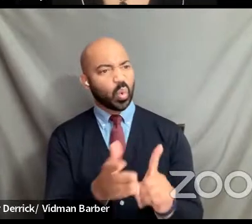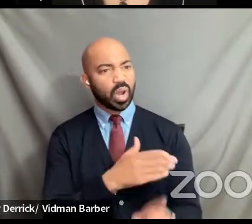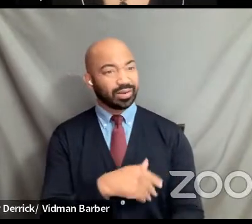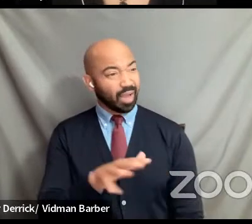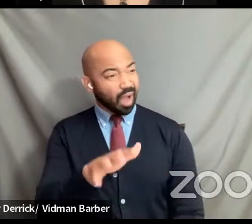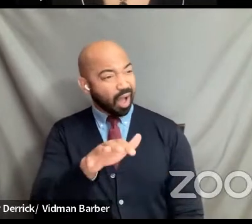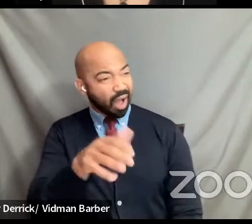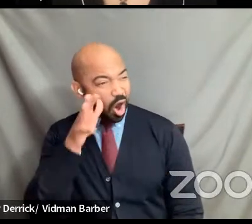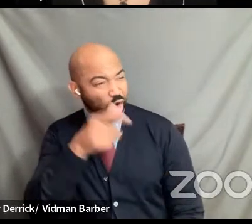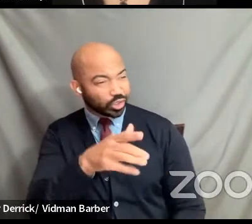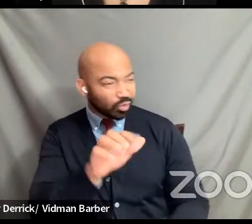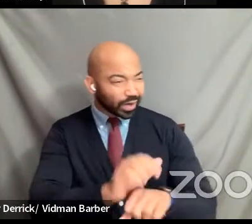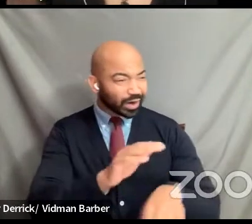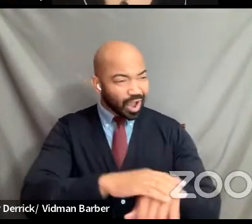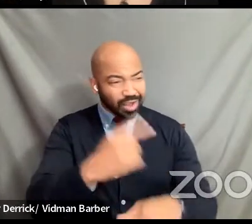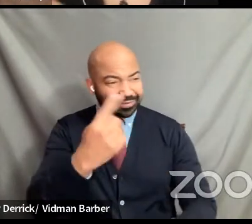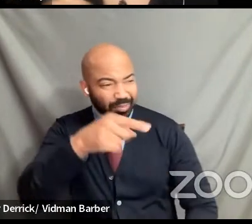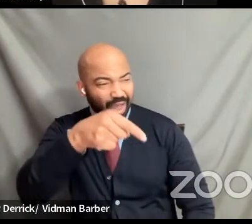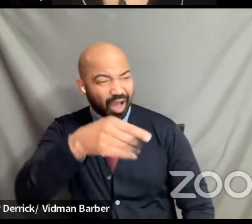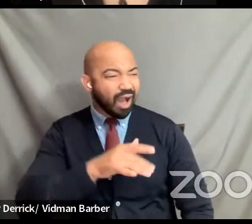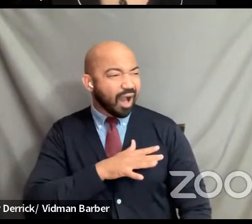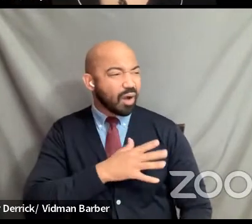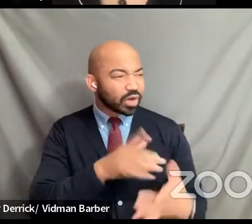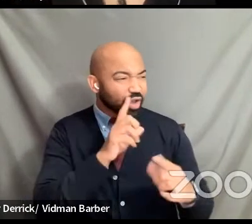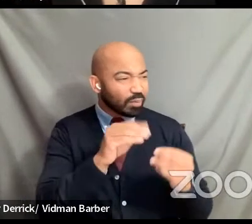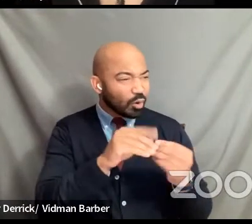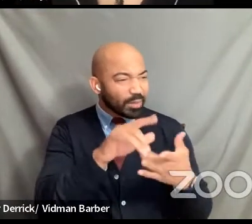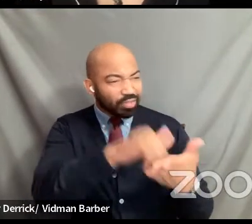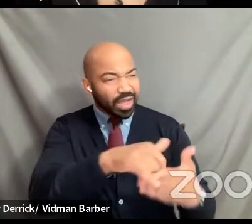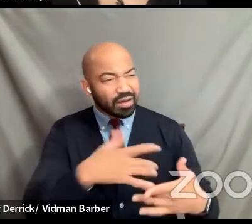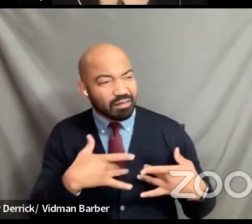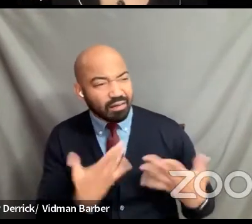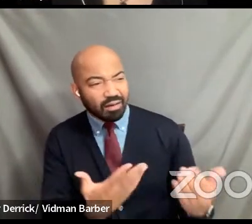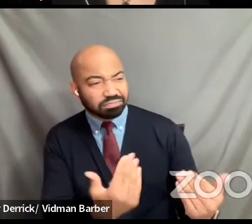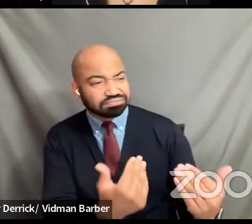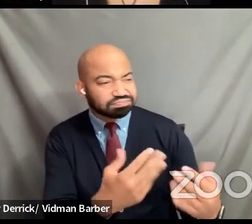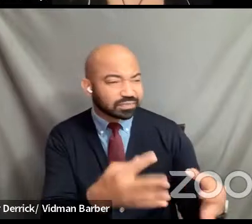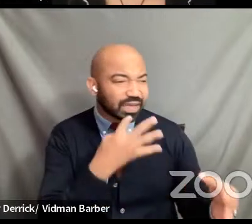you're working on so-and-so. Would love to talk a little bit more about it.